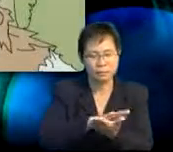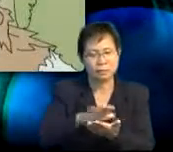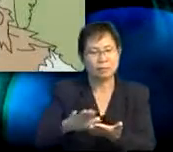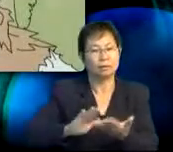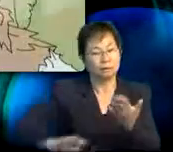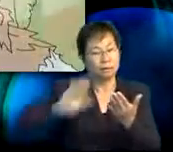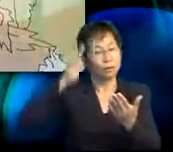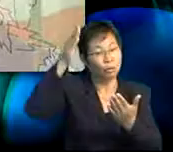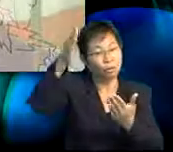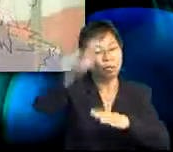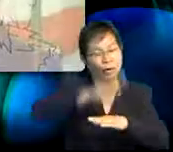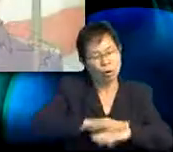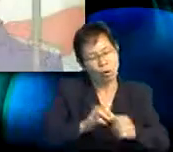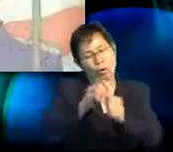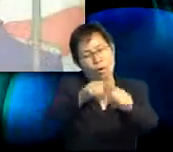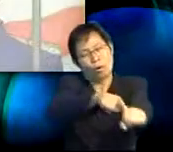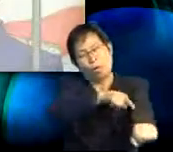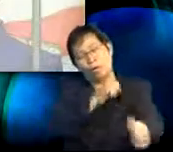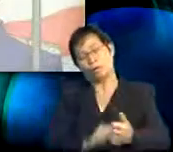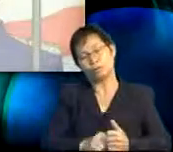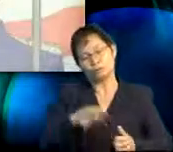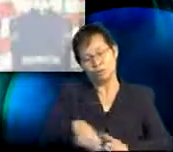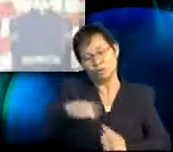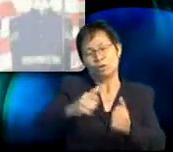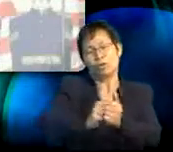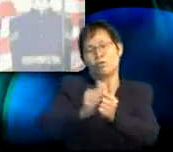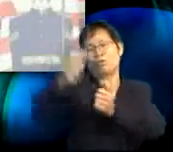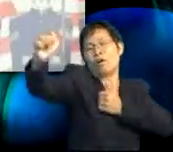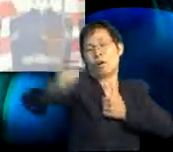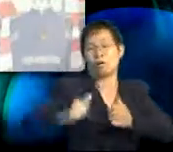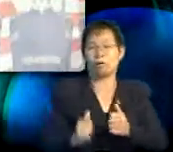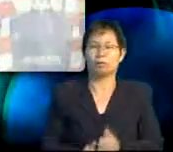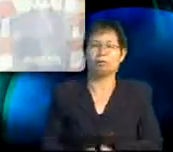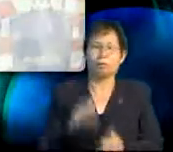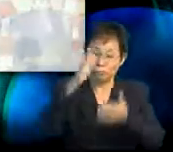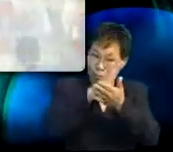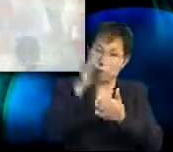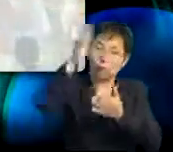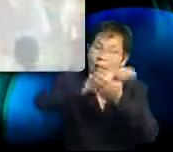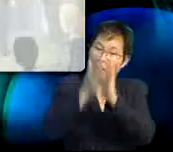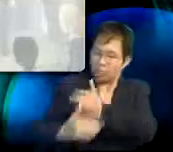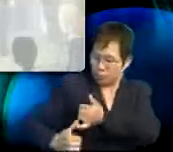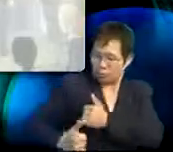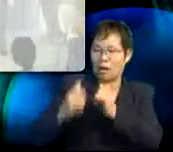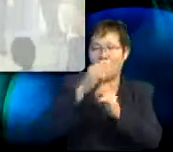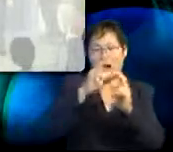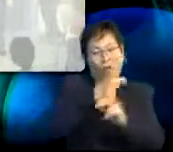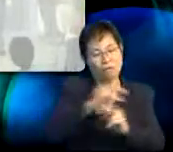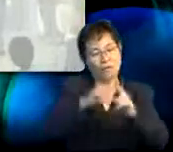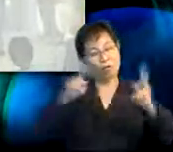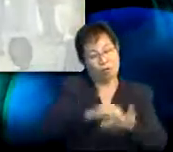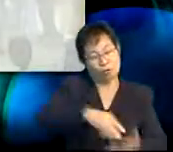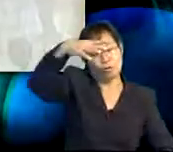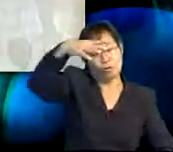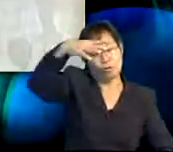You're going on a long journey far away. You will become a soldier and very rich too. You'll